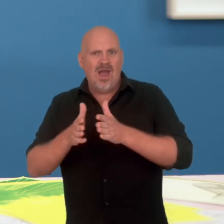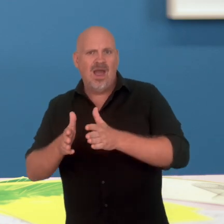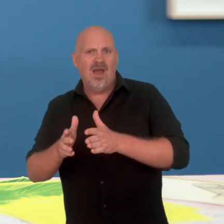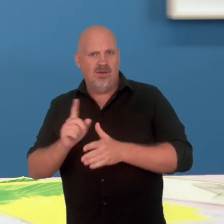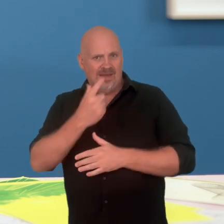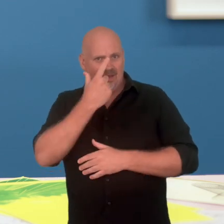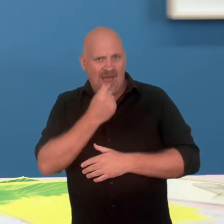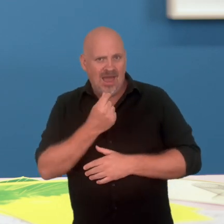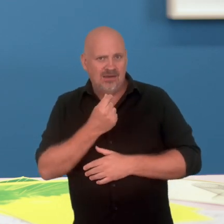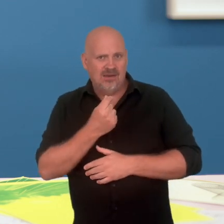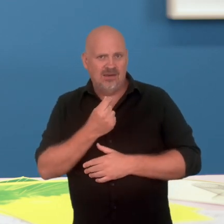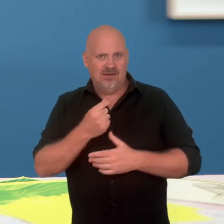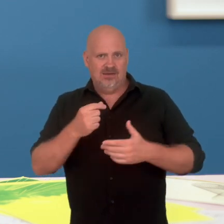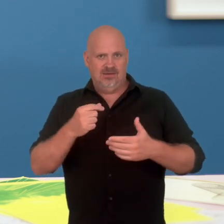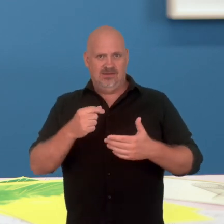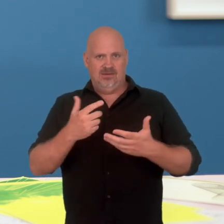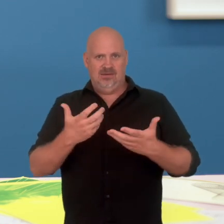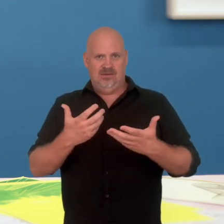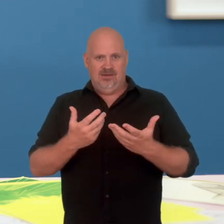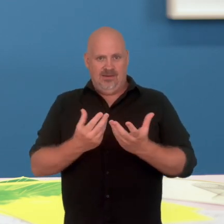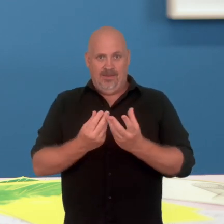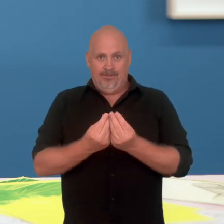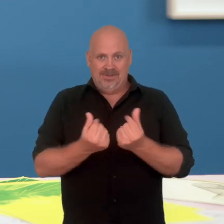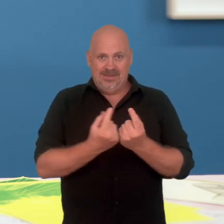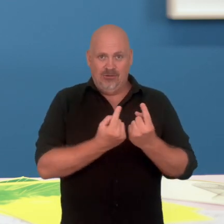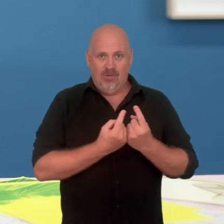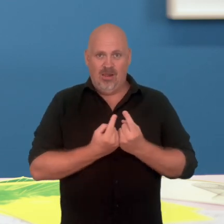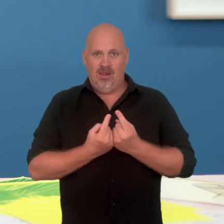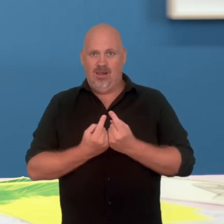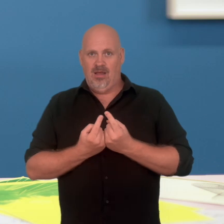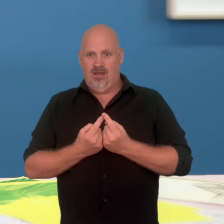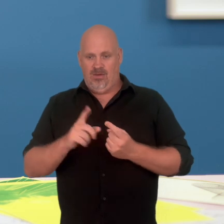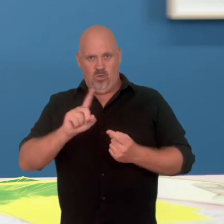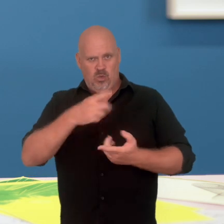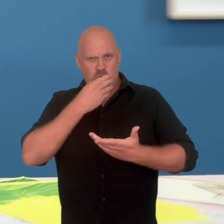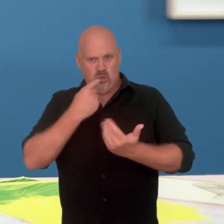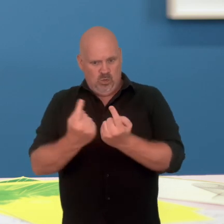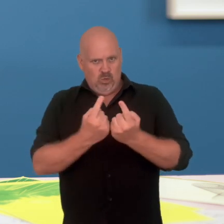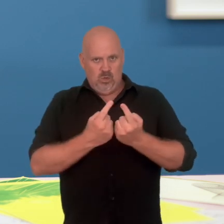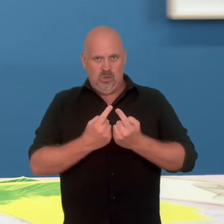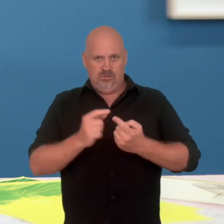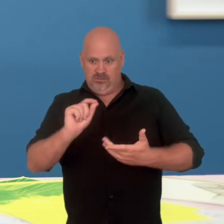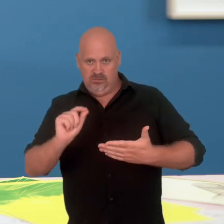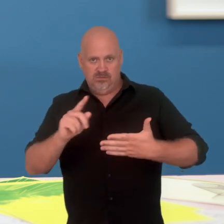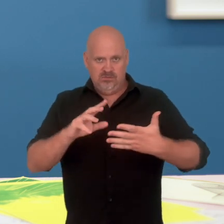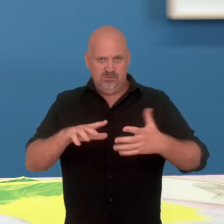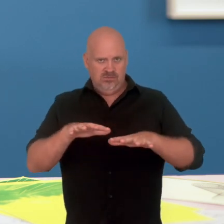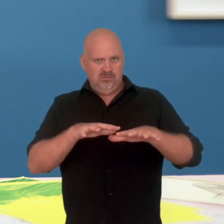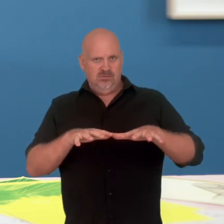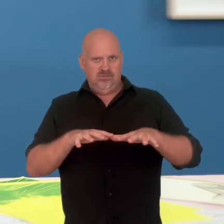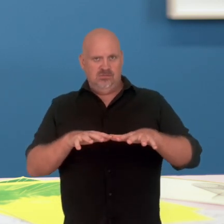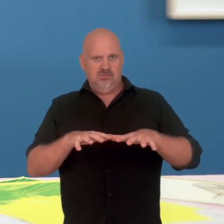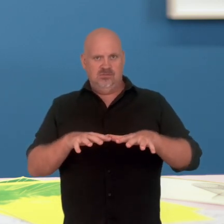within the scope of materials and medium that you're using. As I said before,